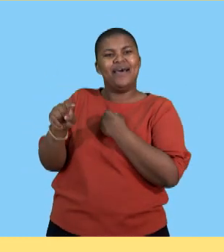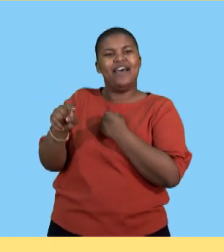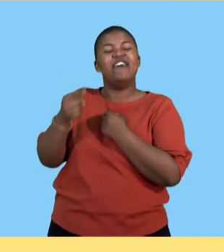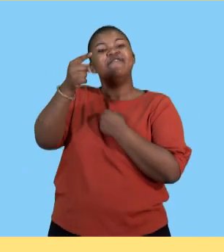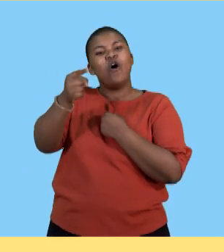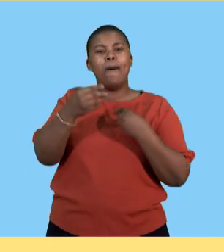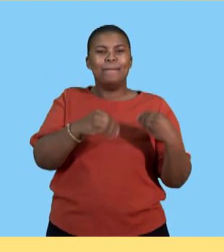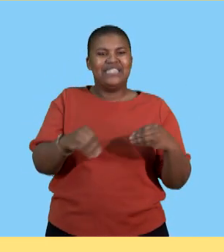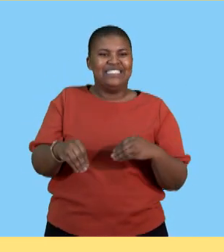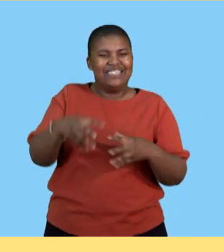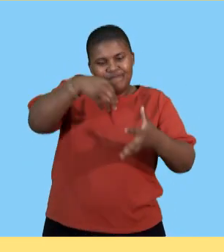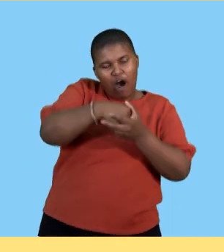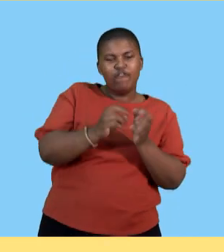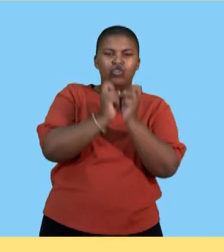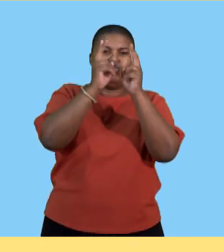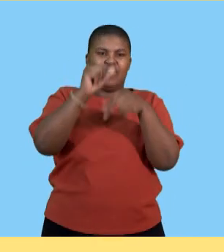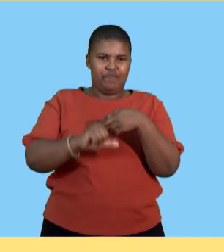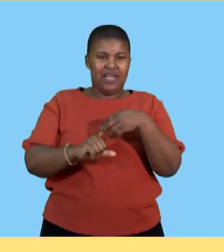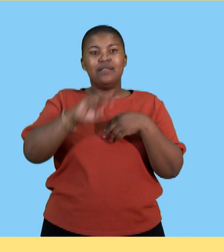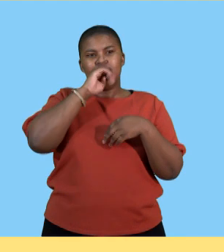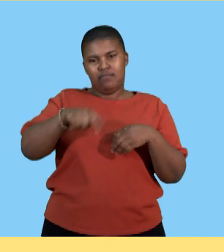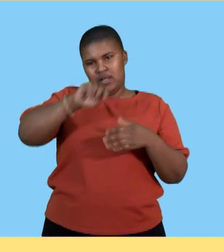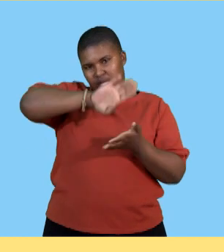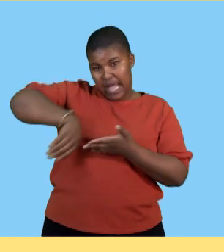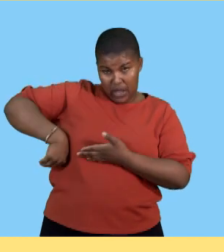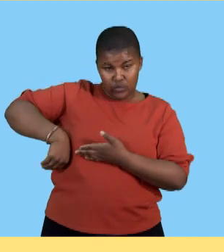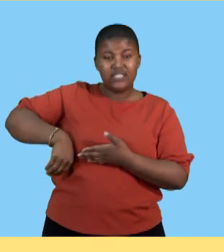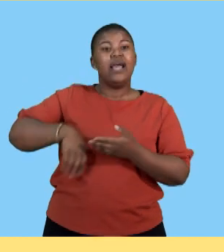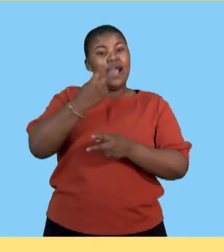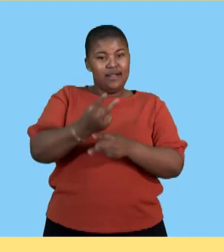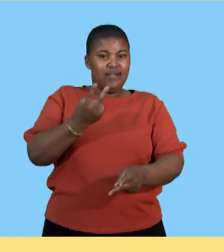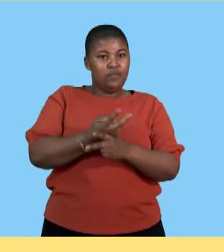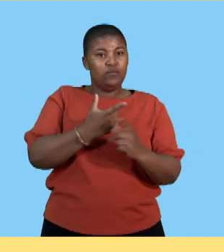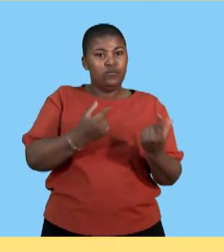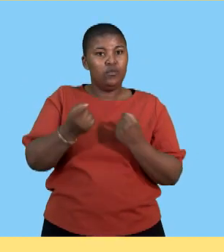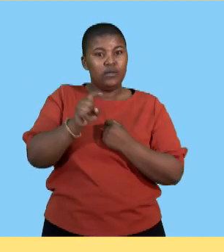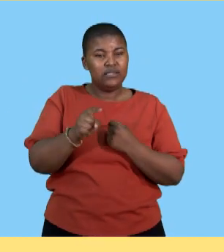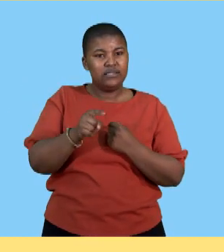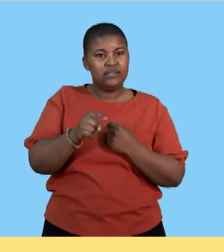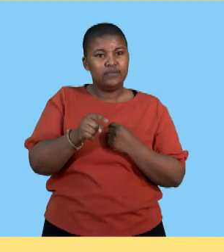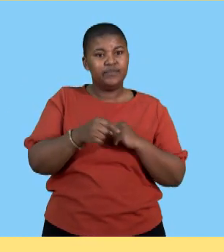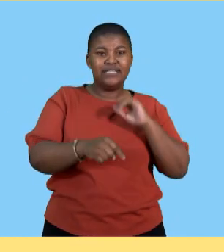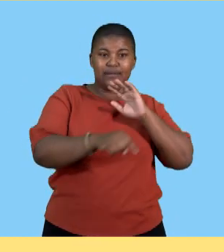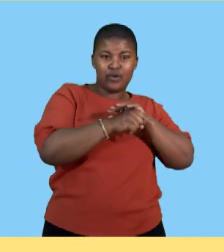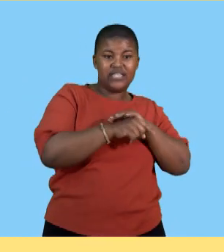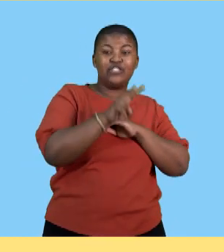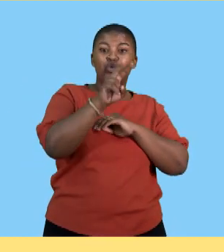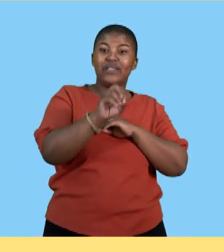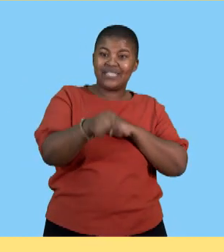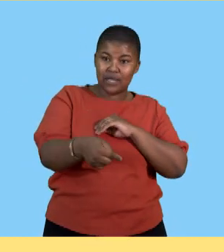it to be in the business for 12 months. So we need to take it out, and then we now